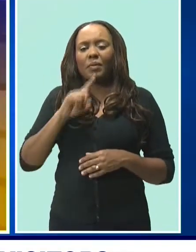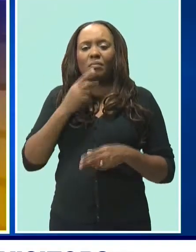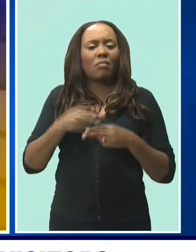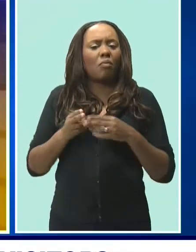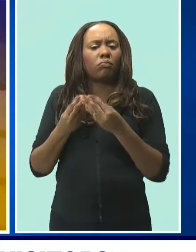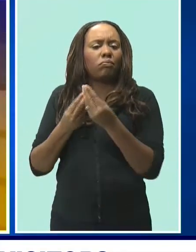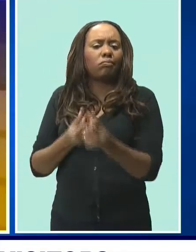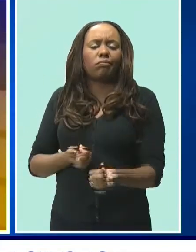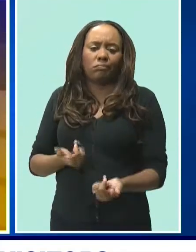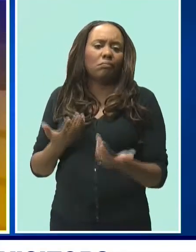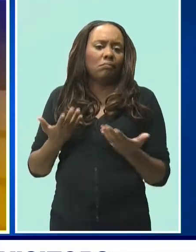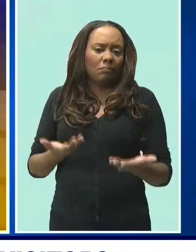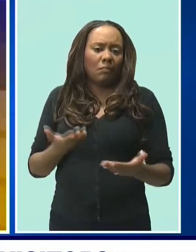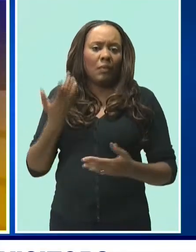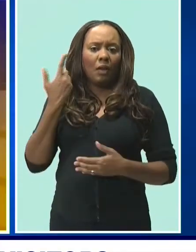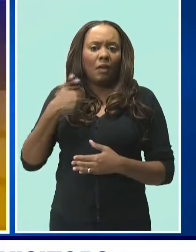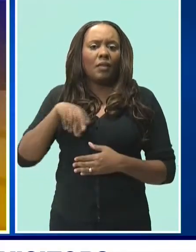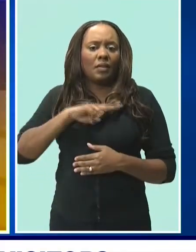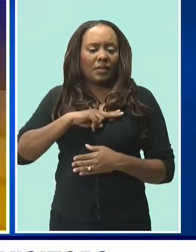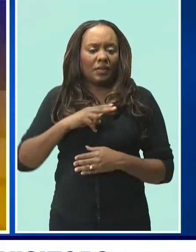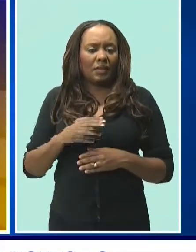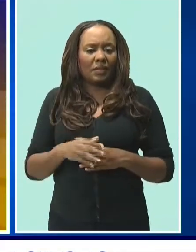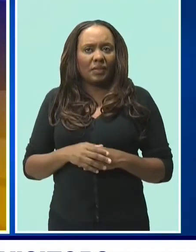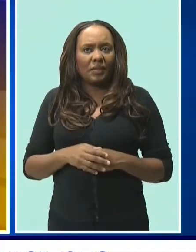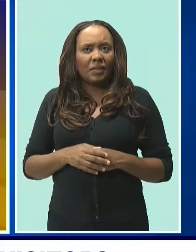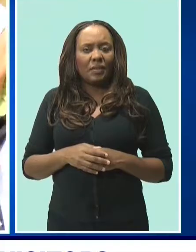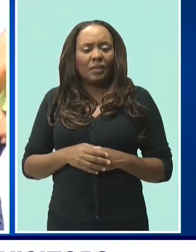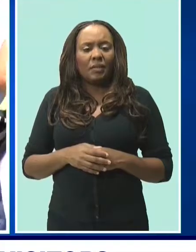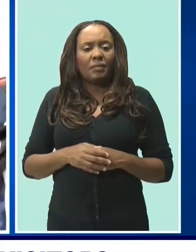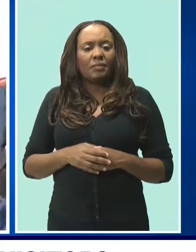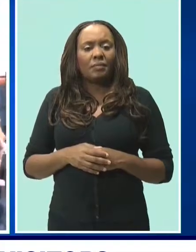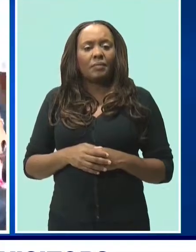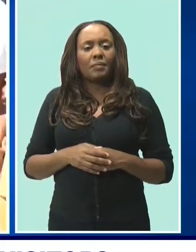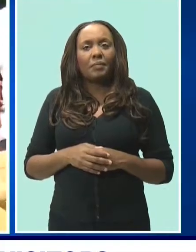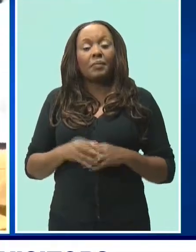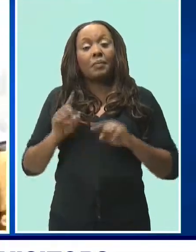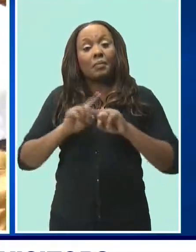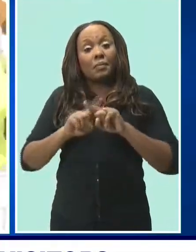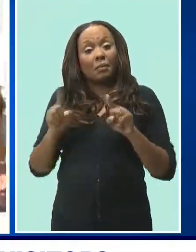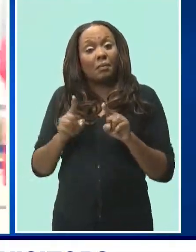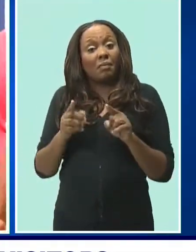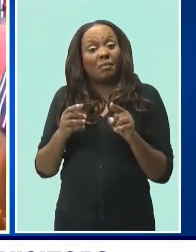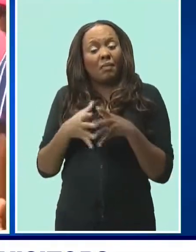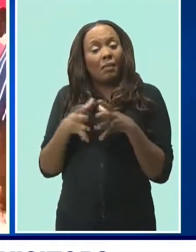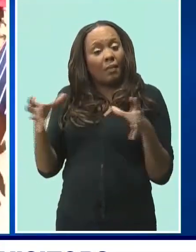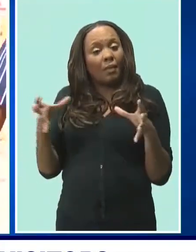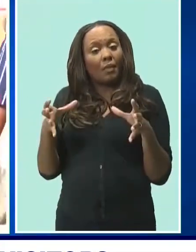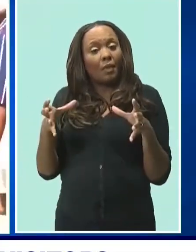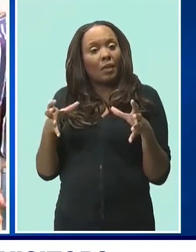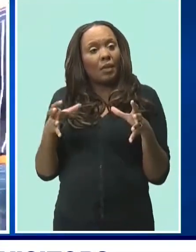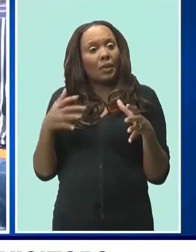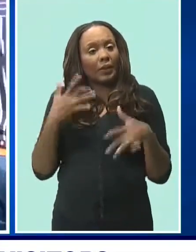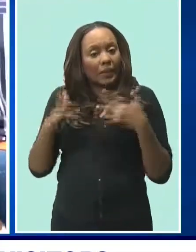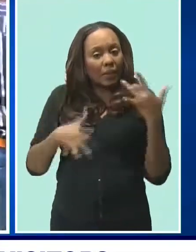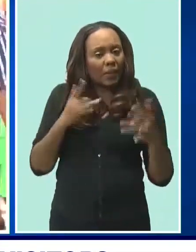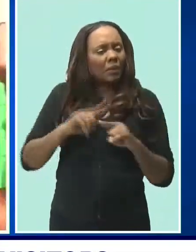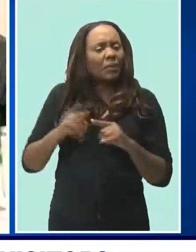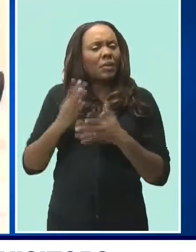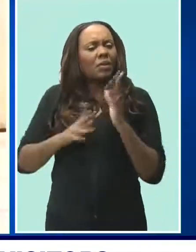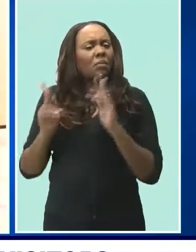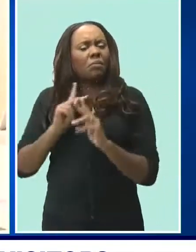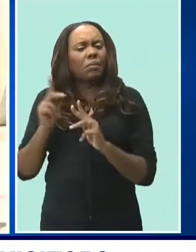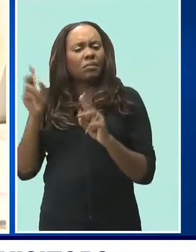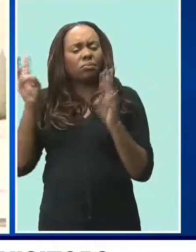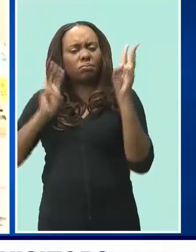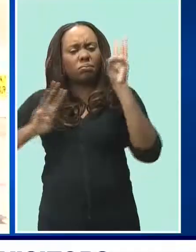short distance to cover to get to where we need to be. But while there is anticipation, there is also some